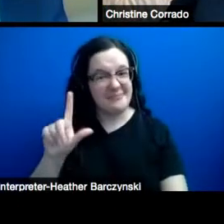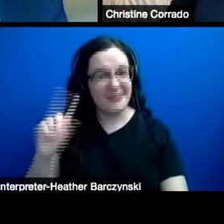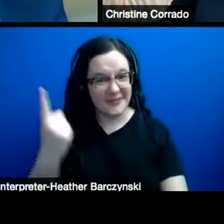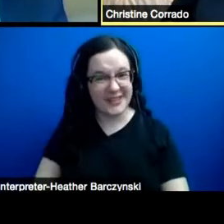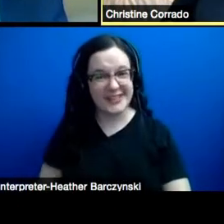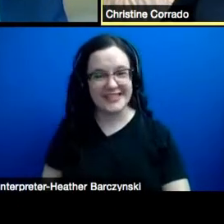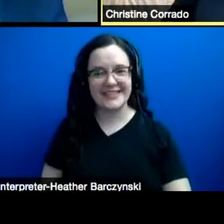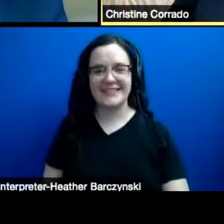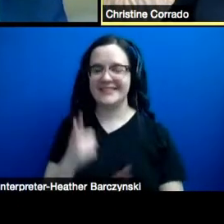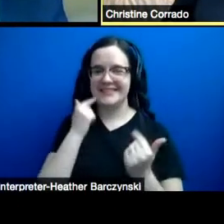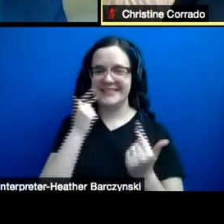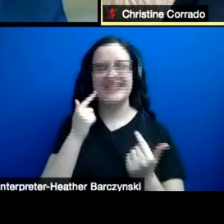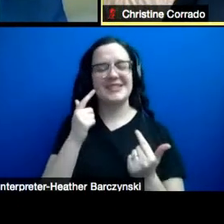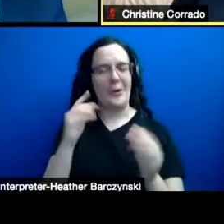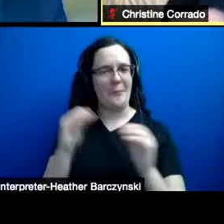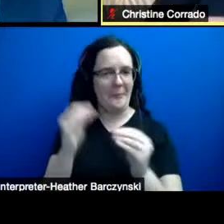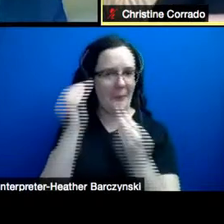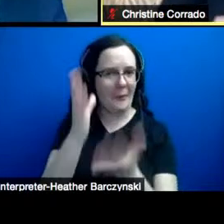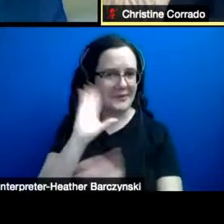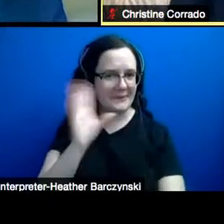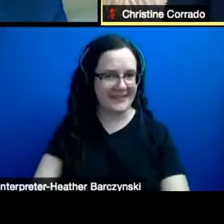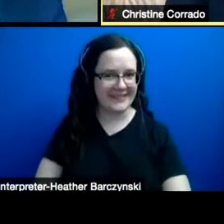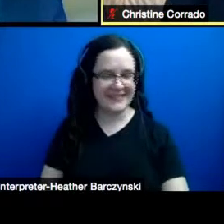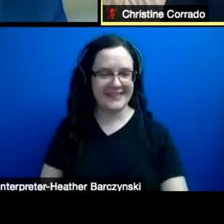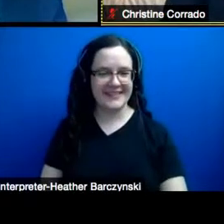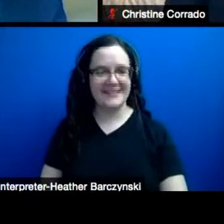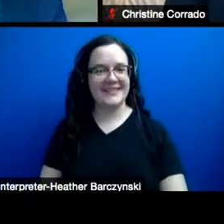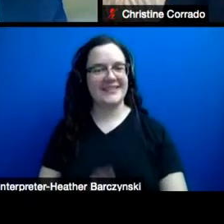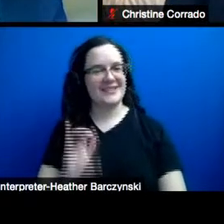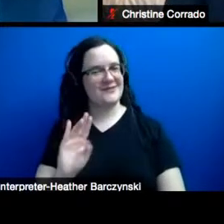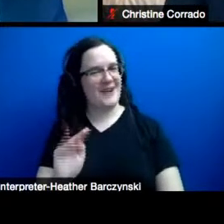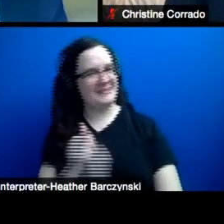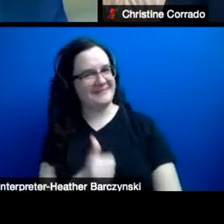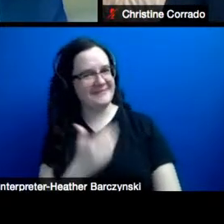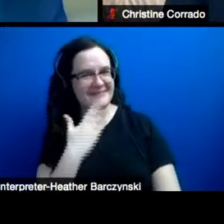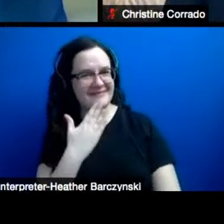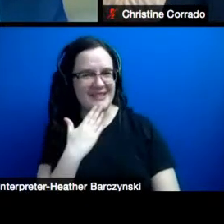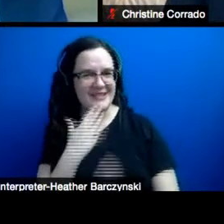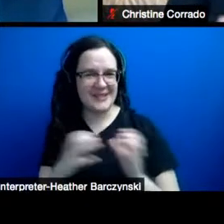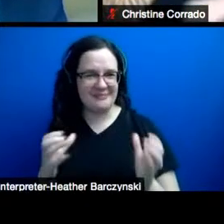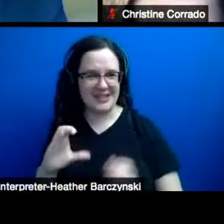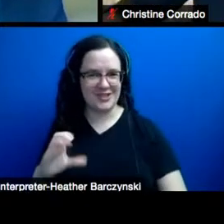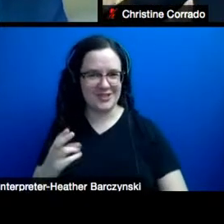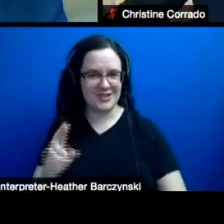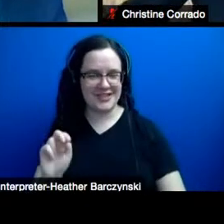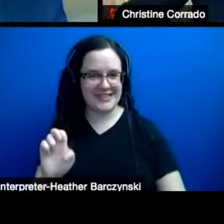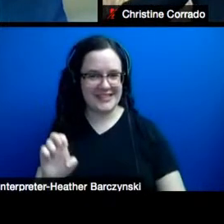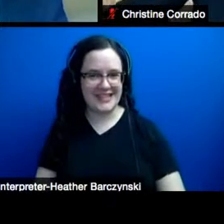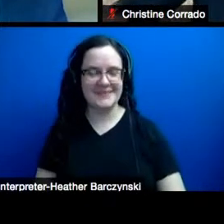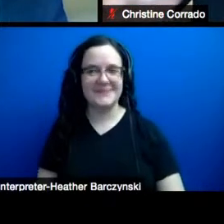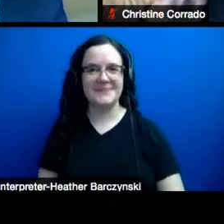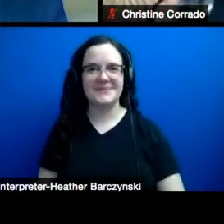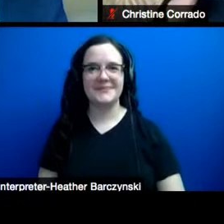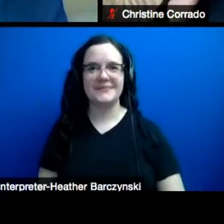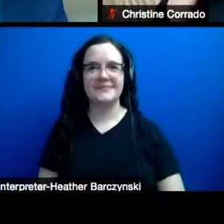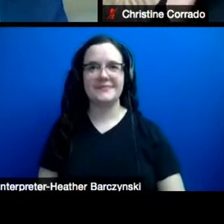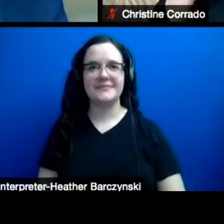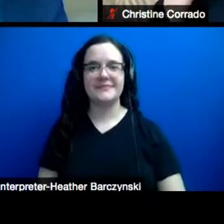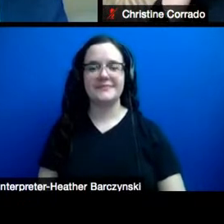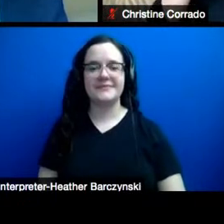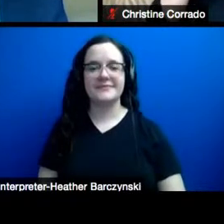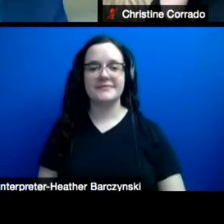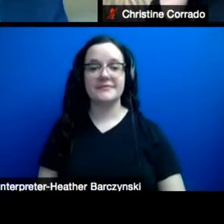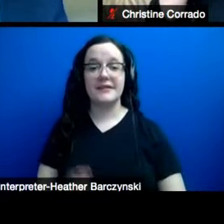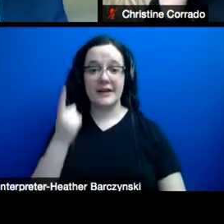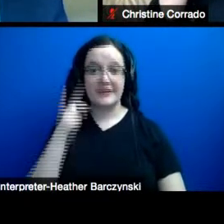So more to come. Thank you so much for that, Christine. In terms of our upcoming